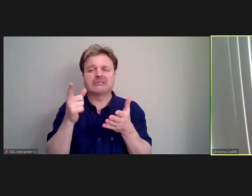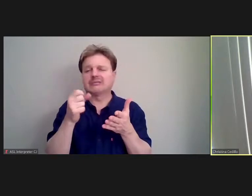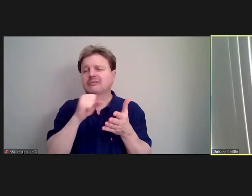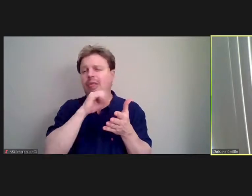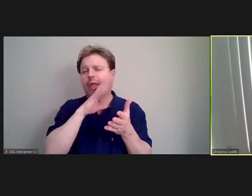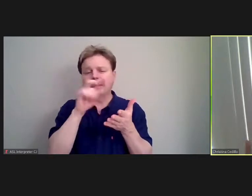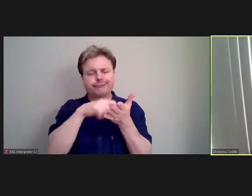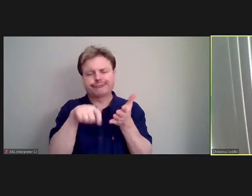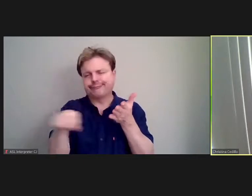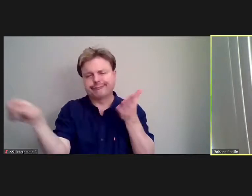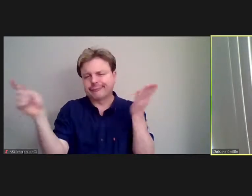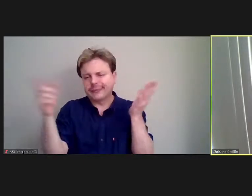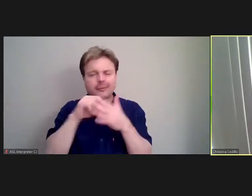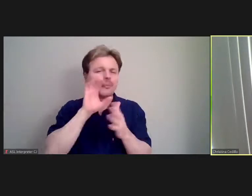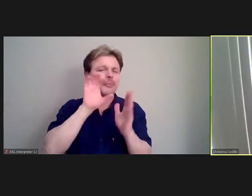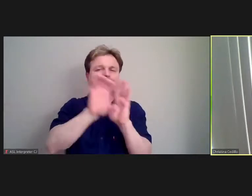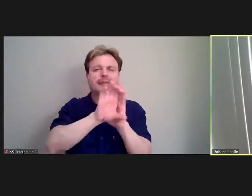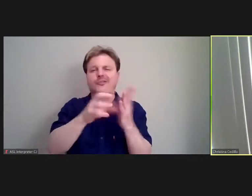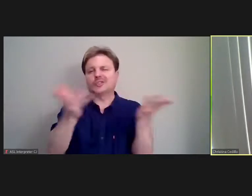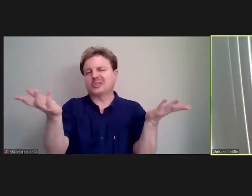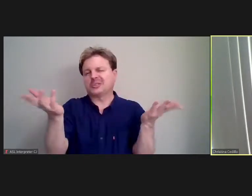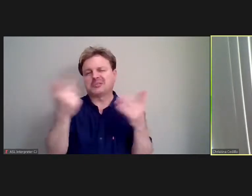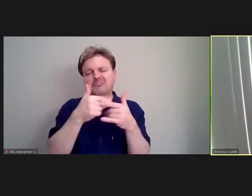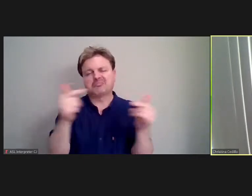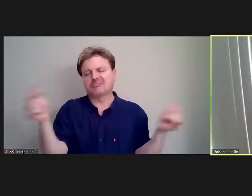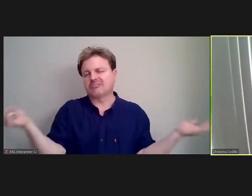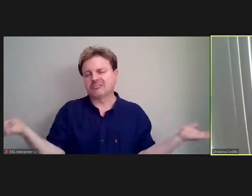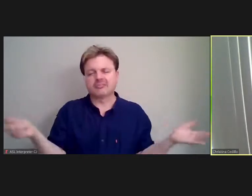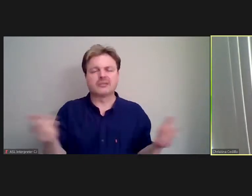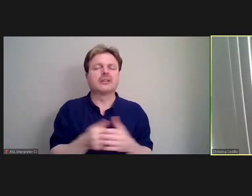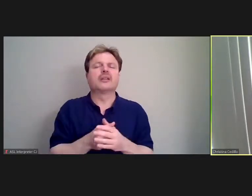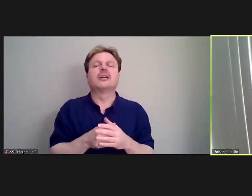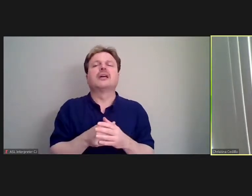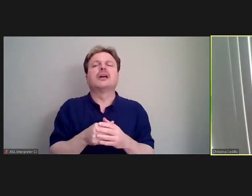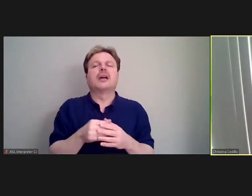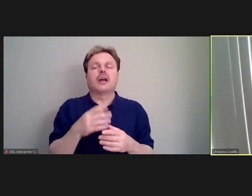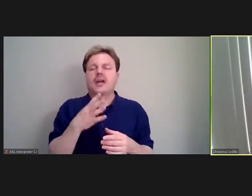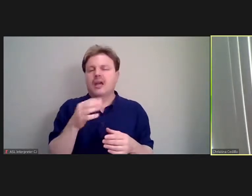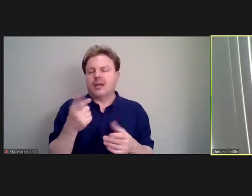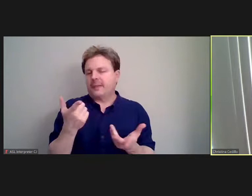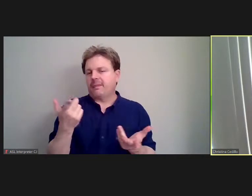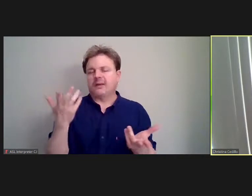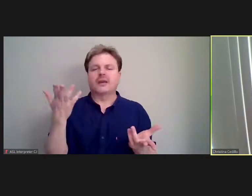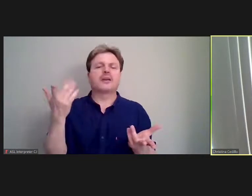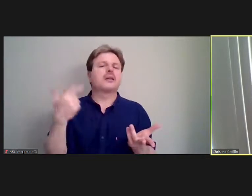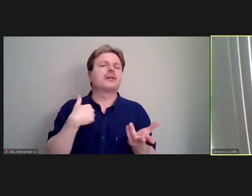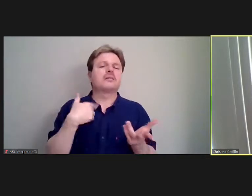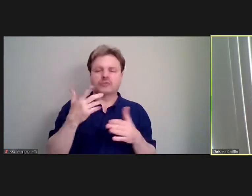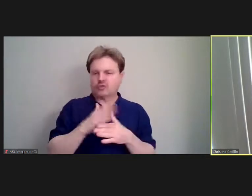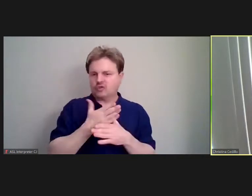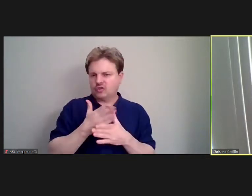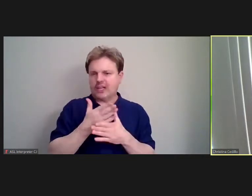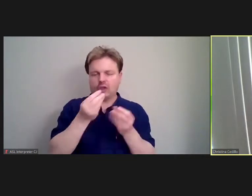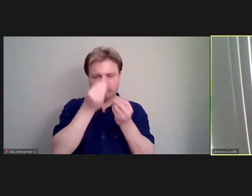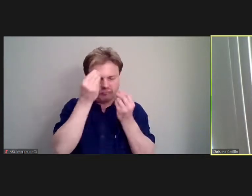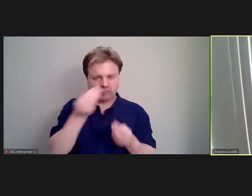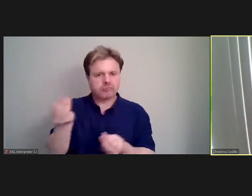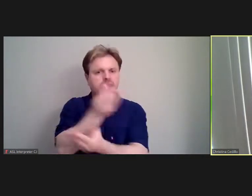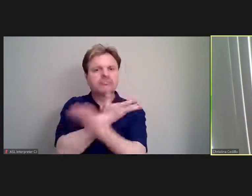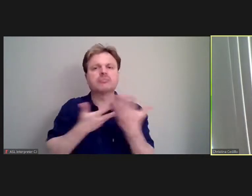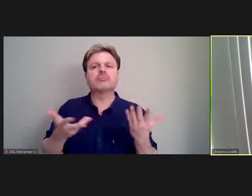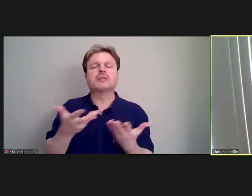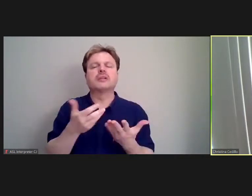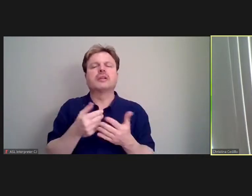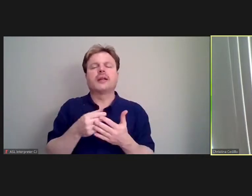pictures, anything. And then having us kind of share that, and then ending with those questions